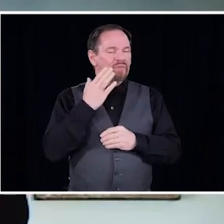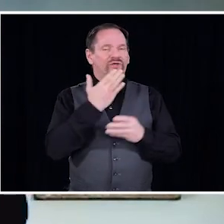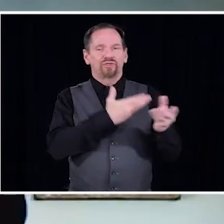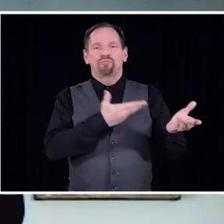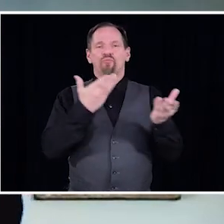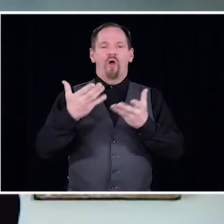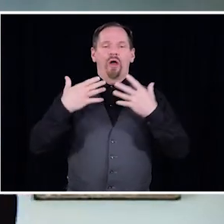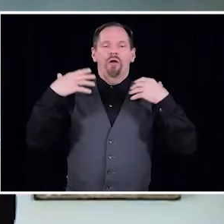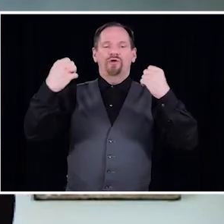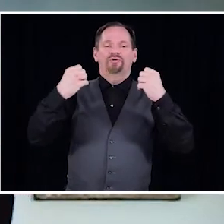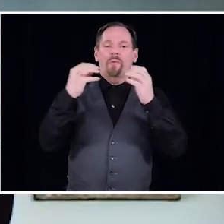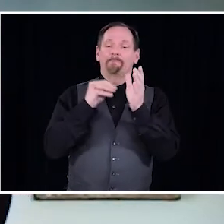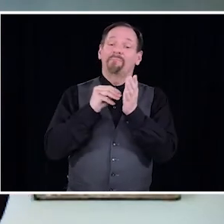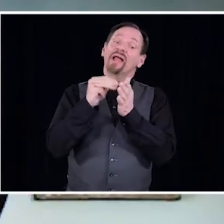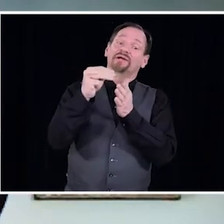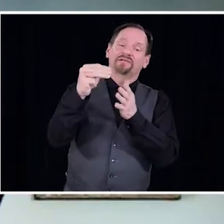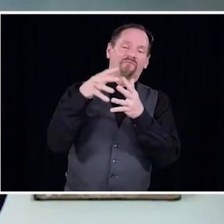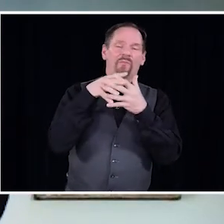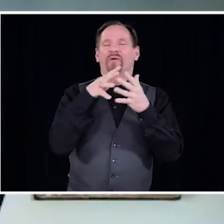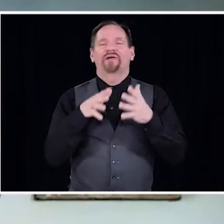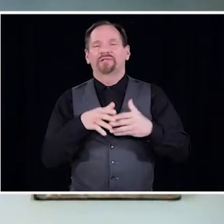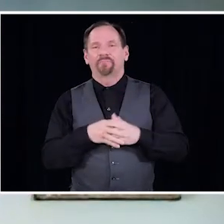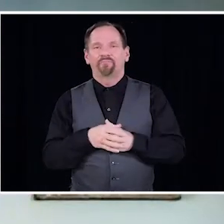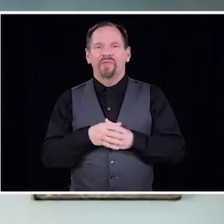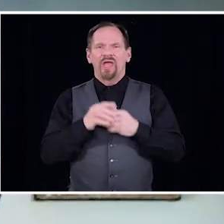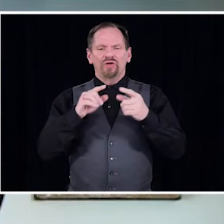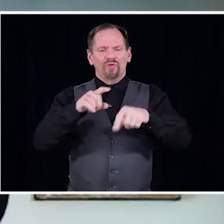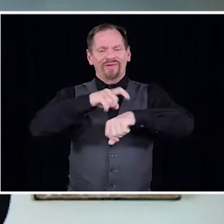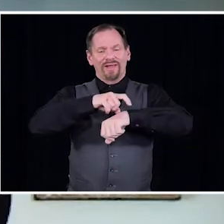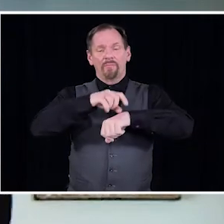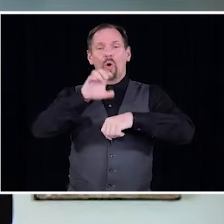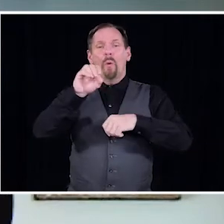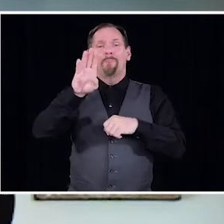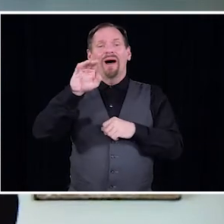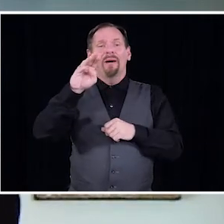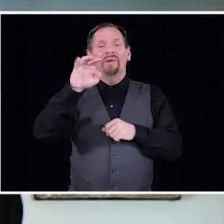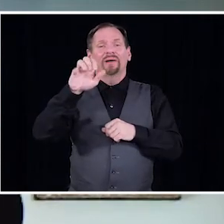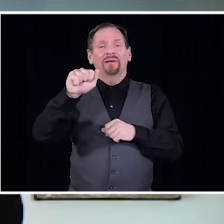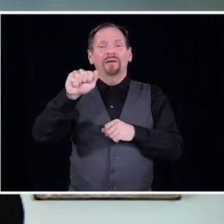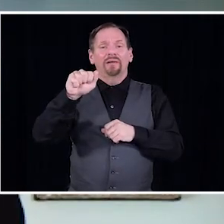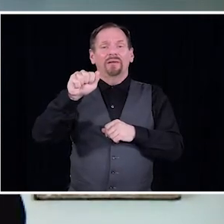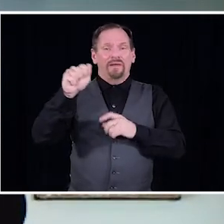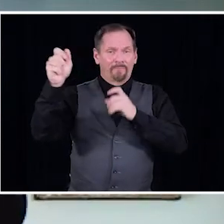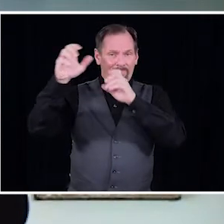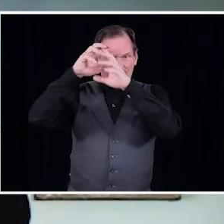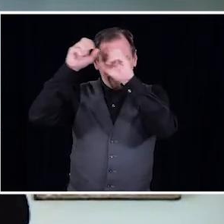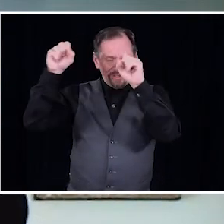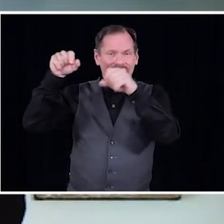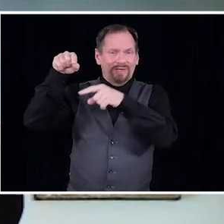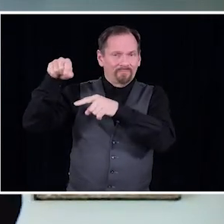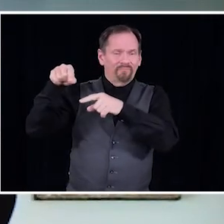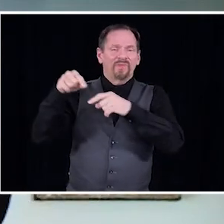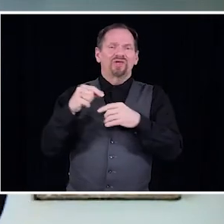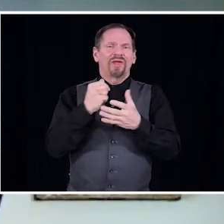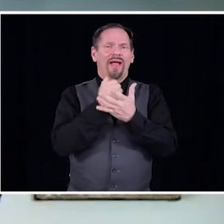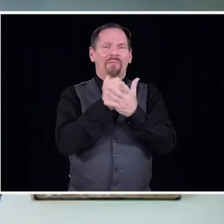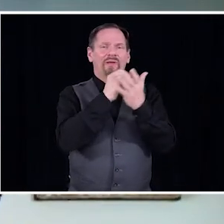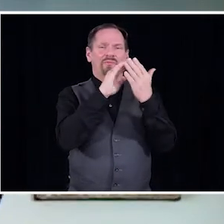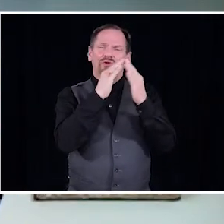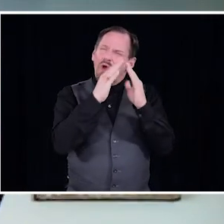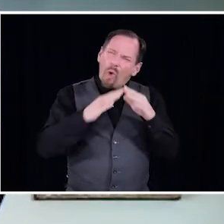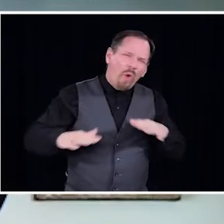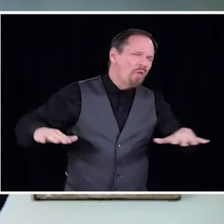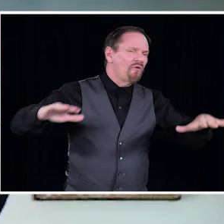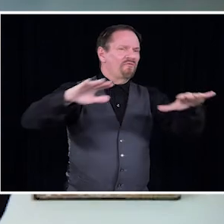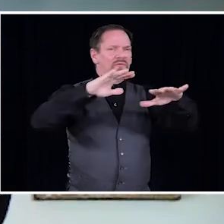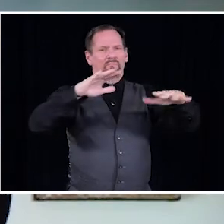Americans. During her time in the Obama administration, she also helped communities all across the country